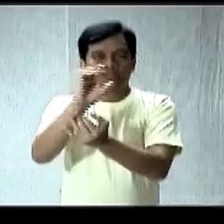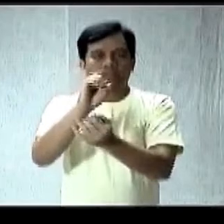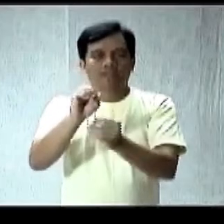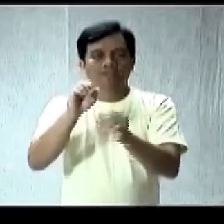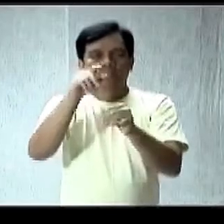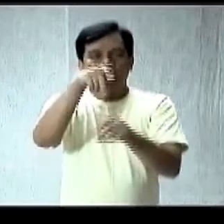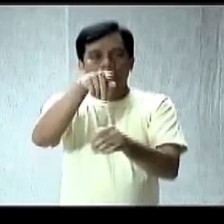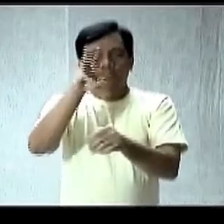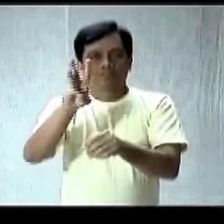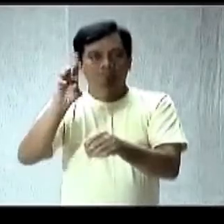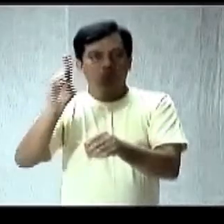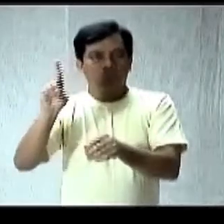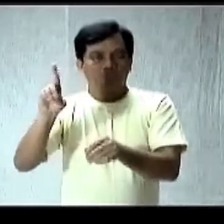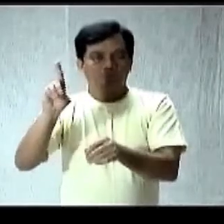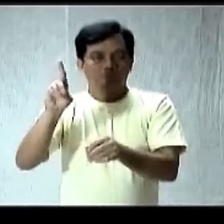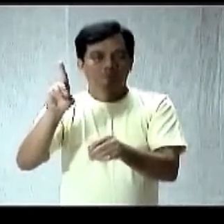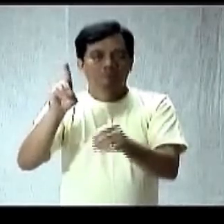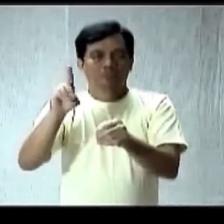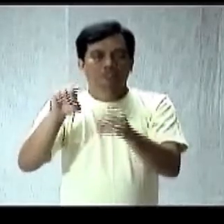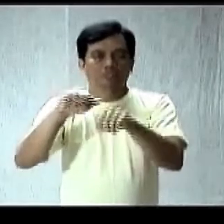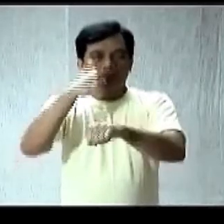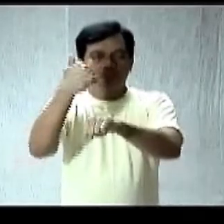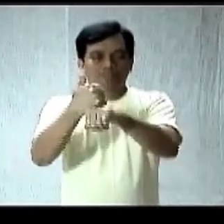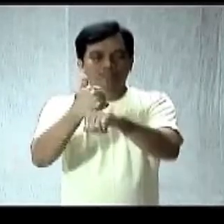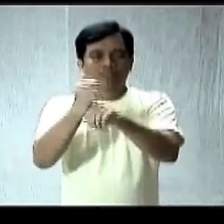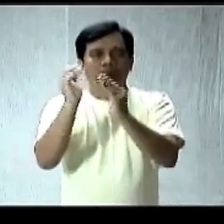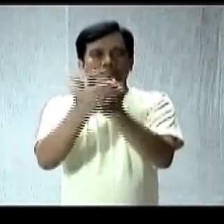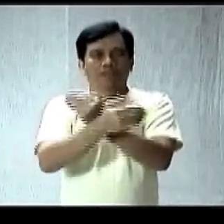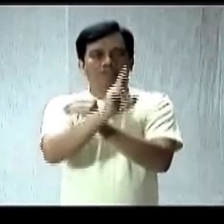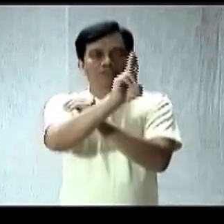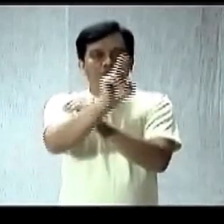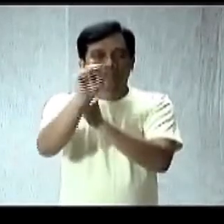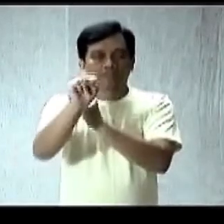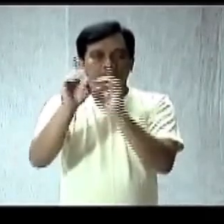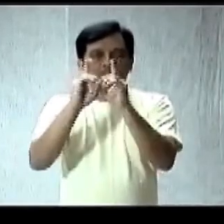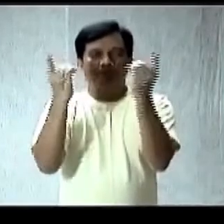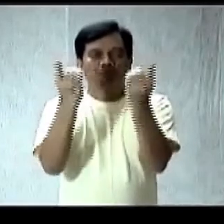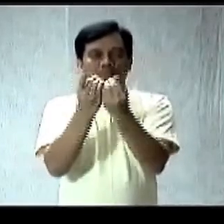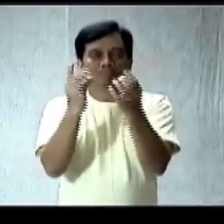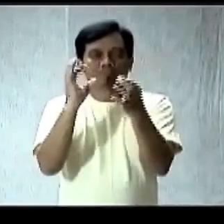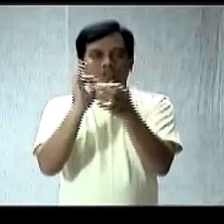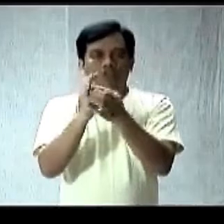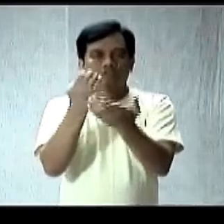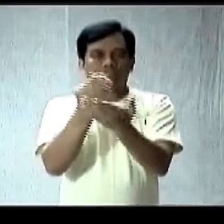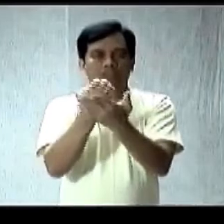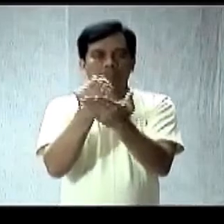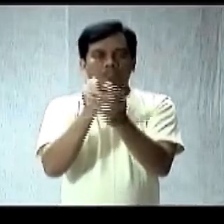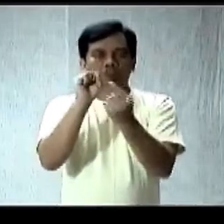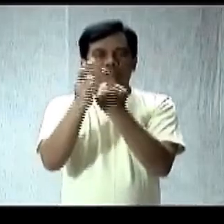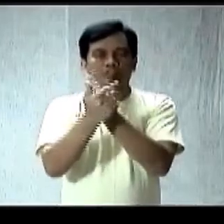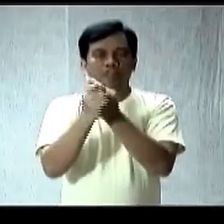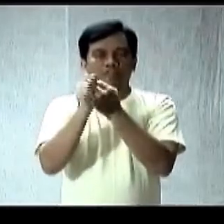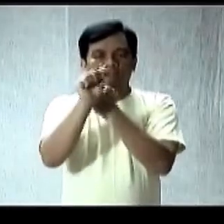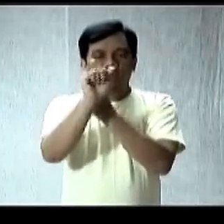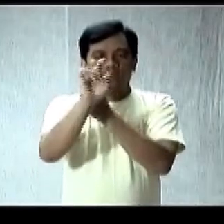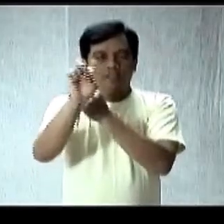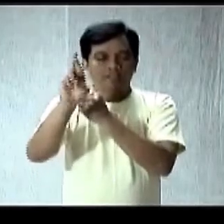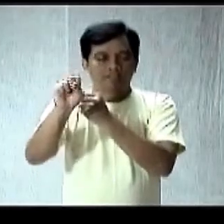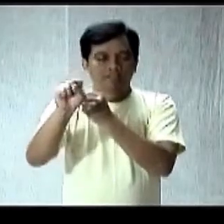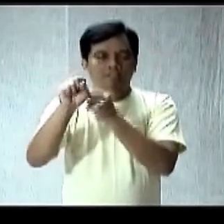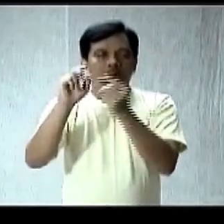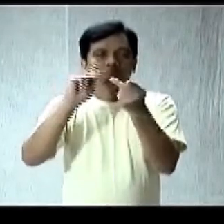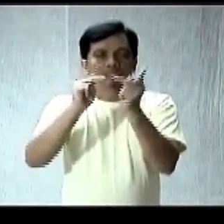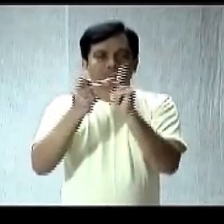ICT and Persons with Disabilities was organized by the United Nations Department of Economic and Social Affairs